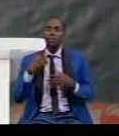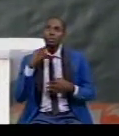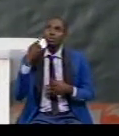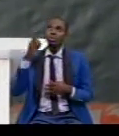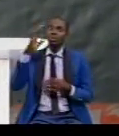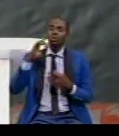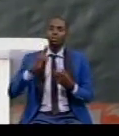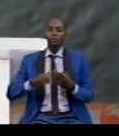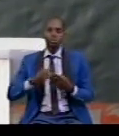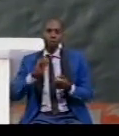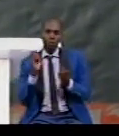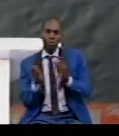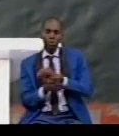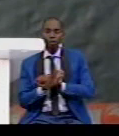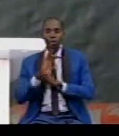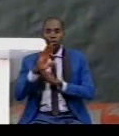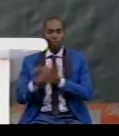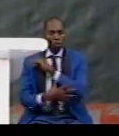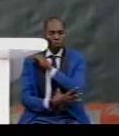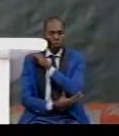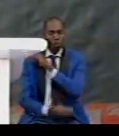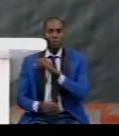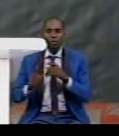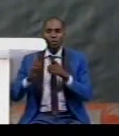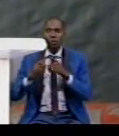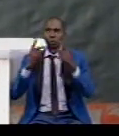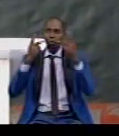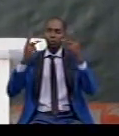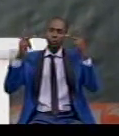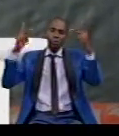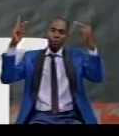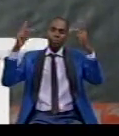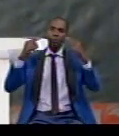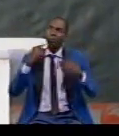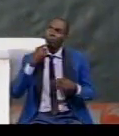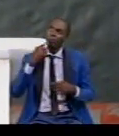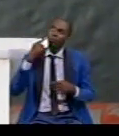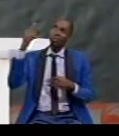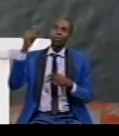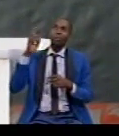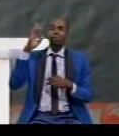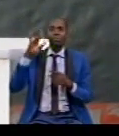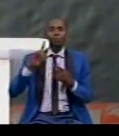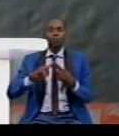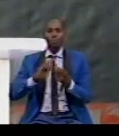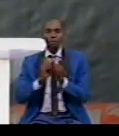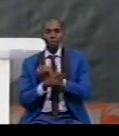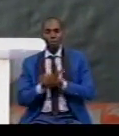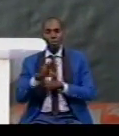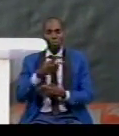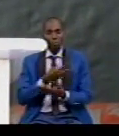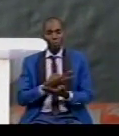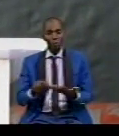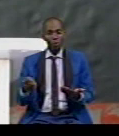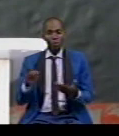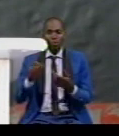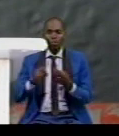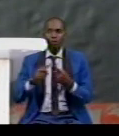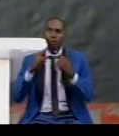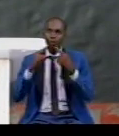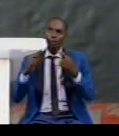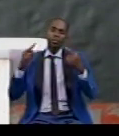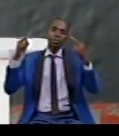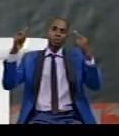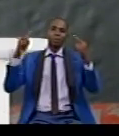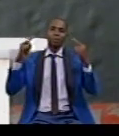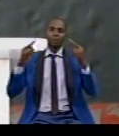poverty. Give your life. Prosperity. Surrender your life unto the Lord. Your failure. To and say, Lord, are you really praying? Here am I.